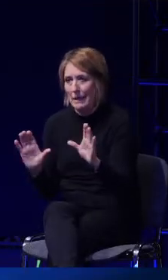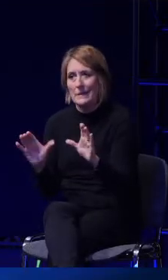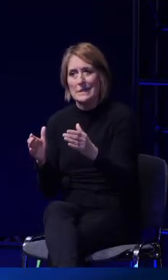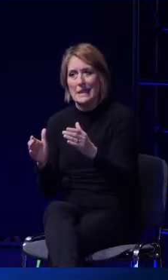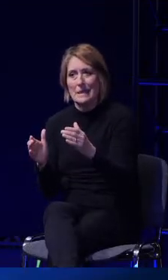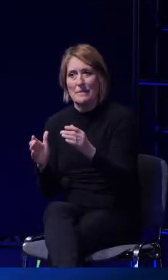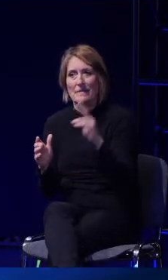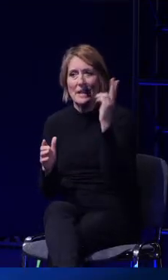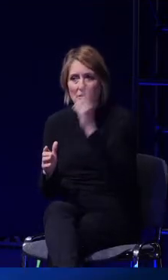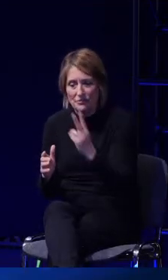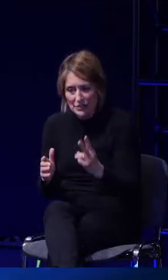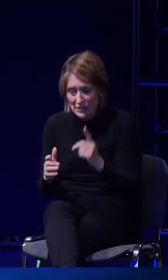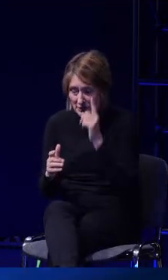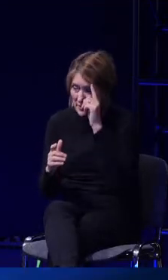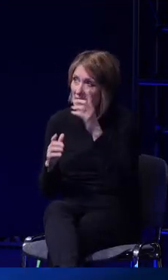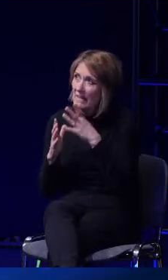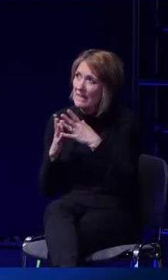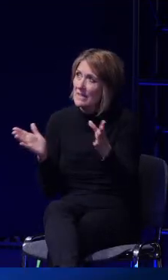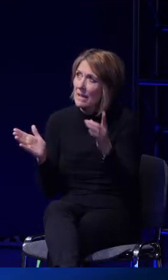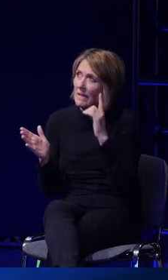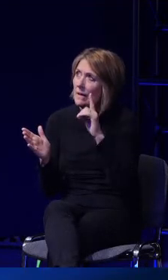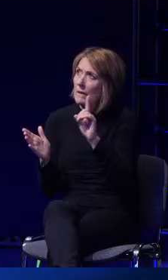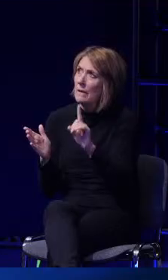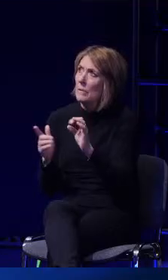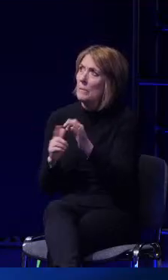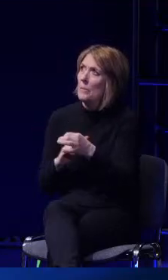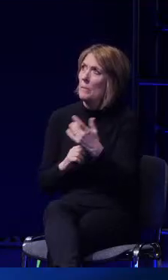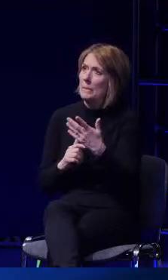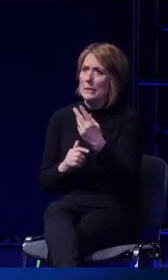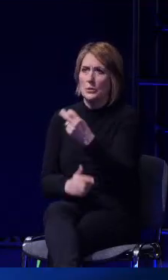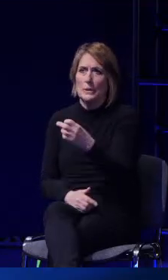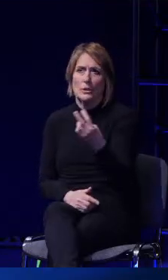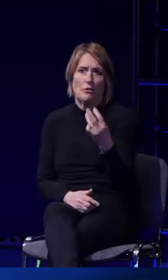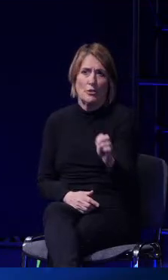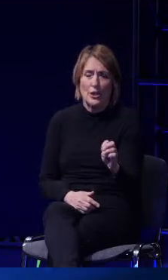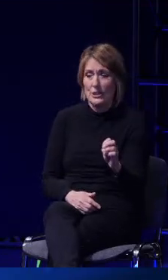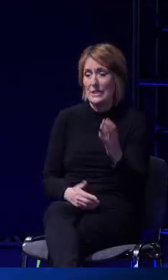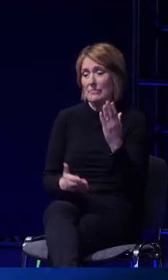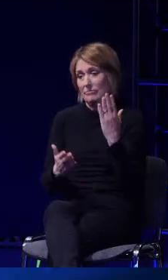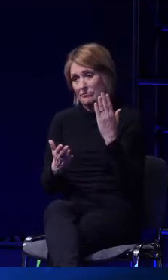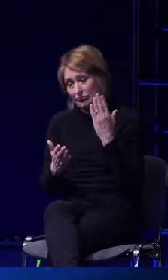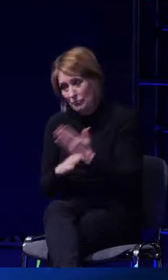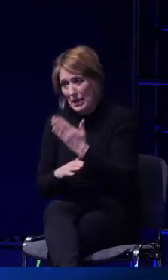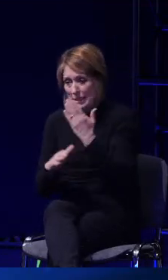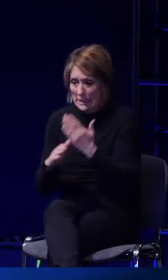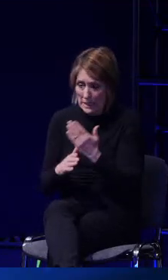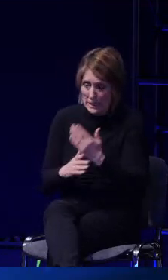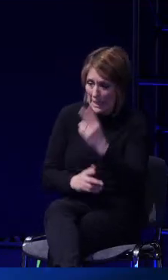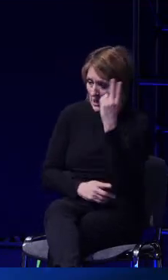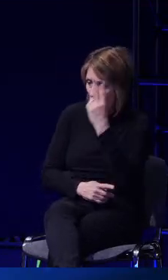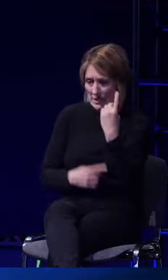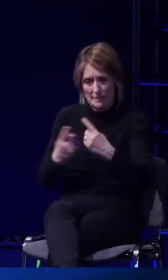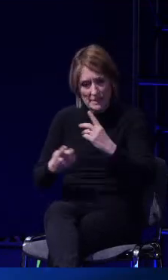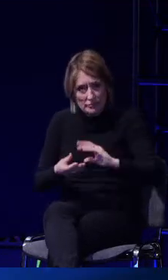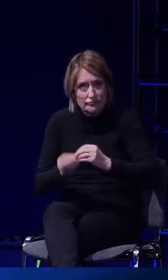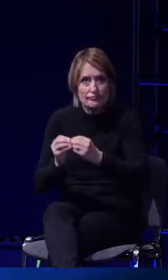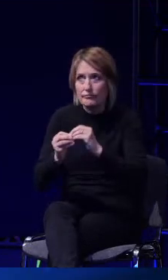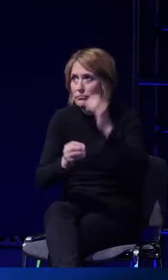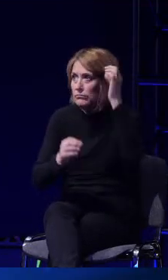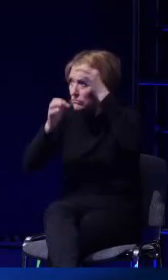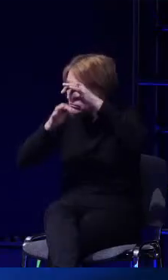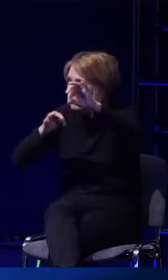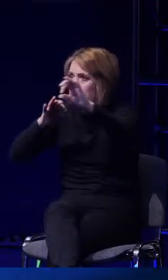guys an idea of the scale, I mean, I think at one point we had 20 or 30 practical electricians just constructing stuff. They were there